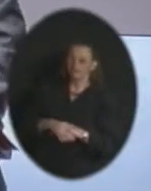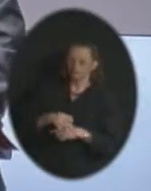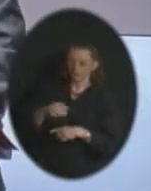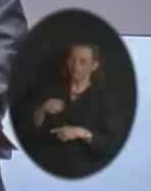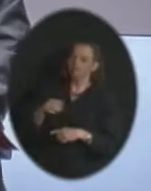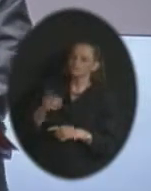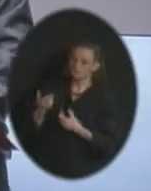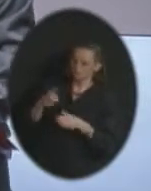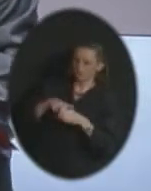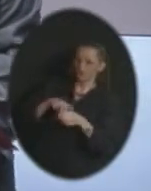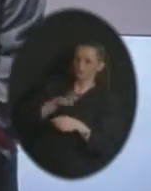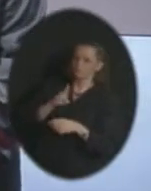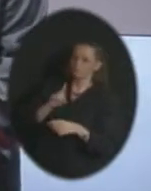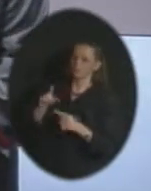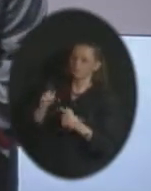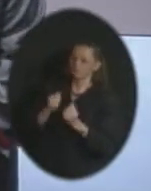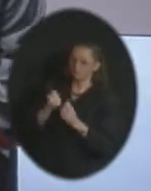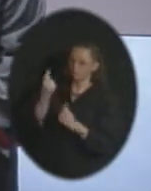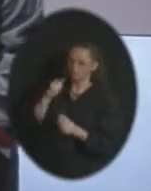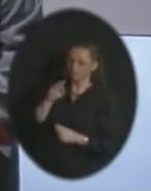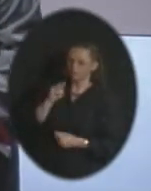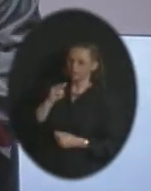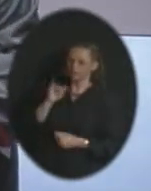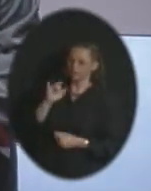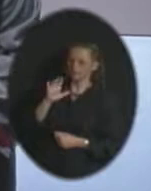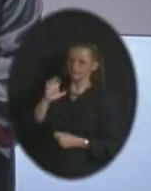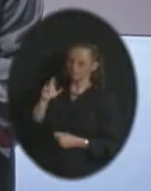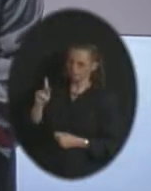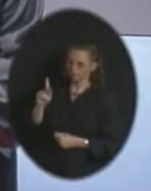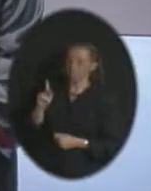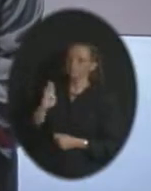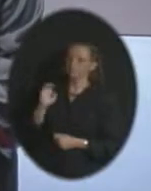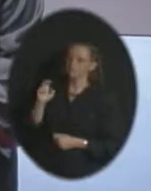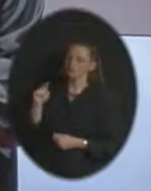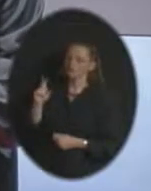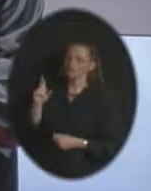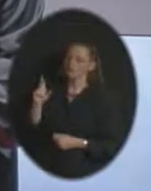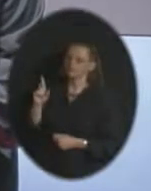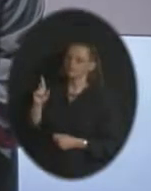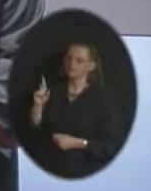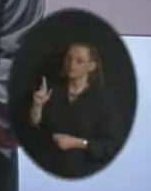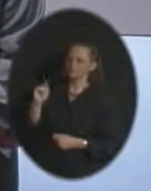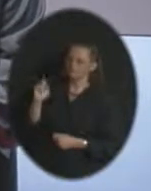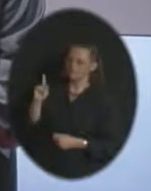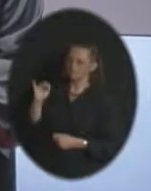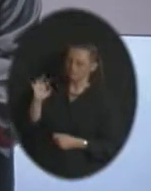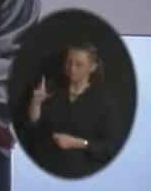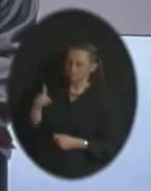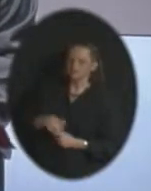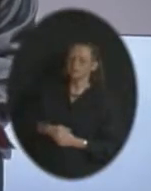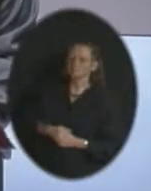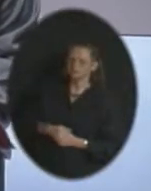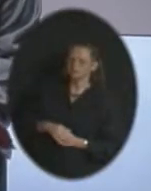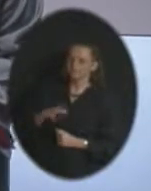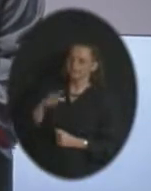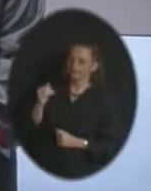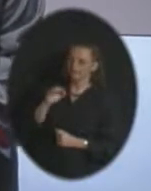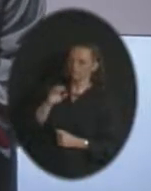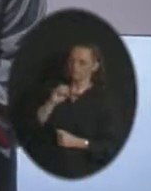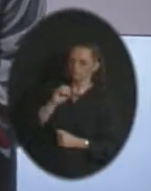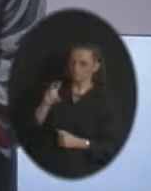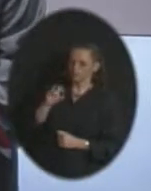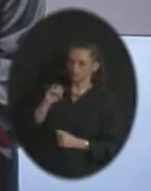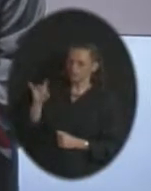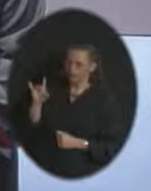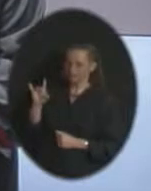was formed, and she was on the board for the 07, 08, and 2013 bond issues. She was involved in the action as part of the